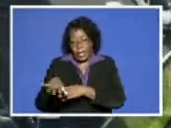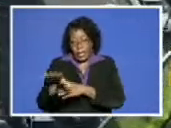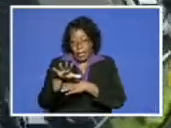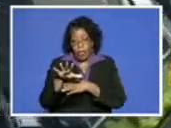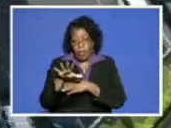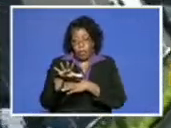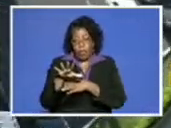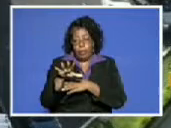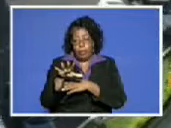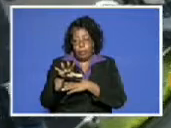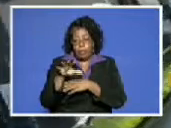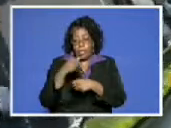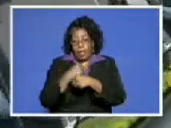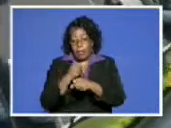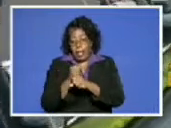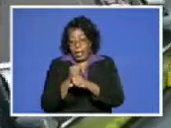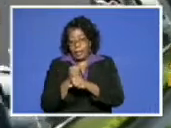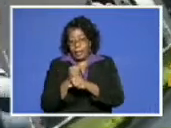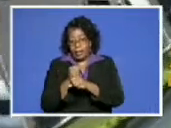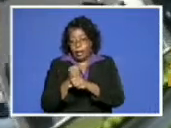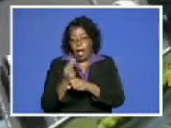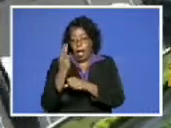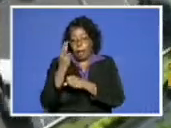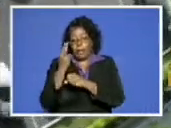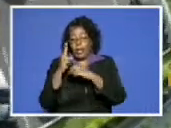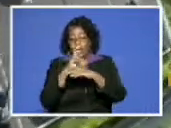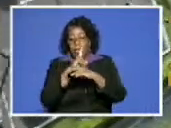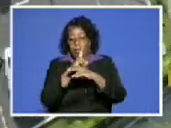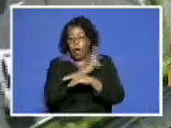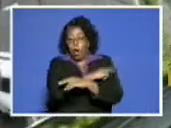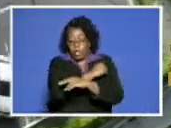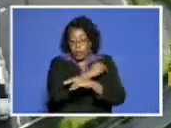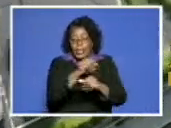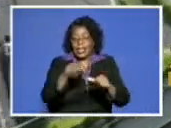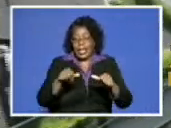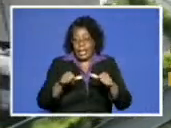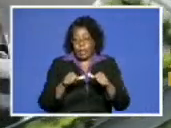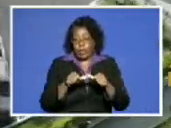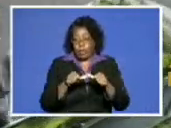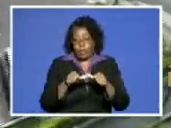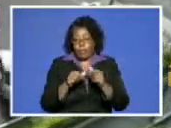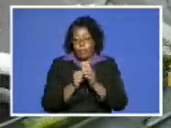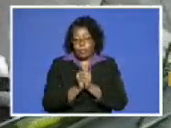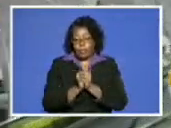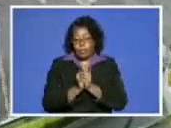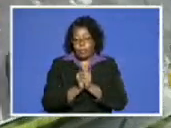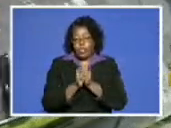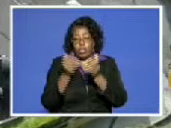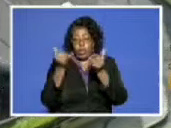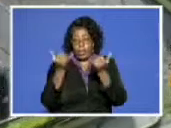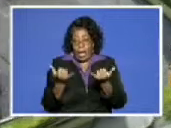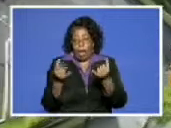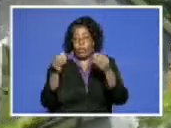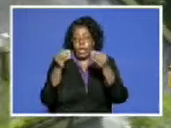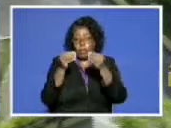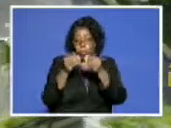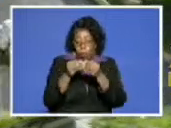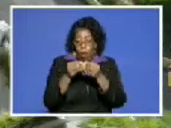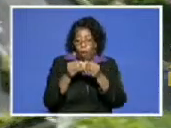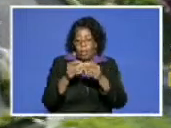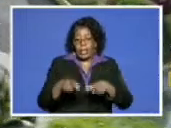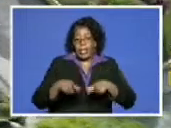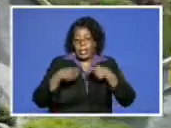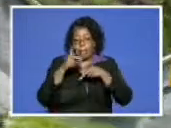makeshift particular hospital that was donated from Good Samaritan. So Makusha, we're going to get more on this. We're going to give the public